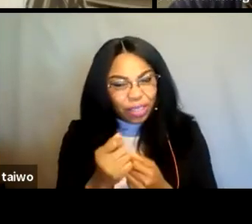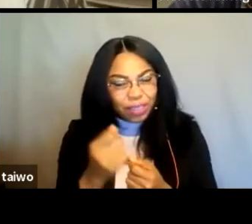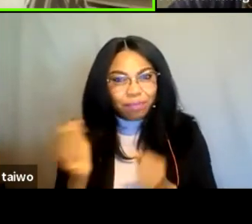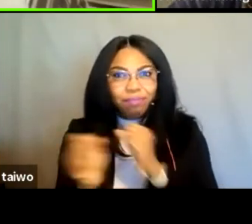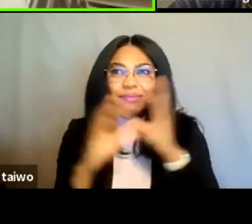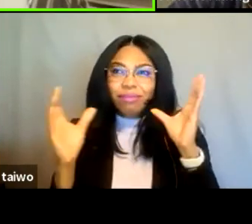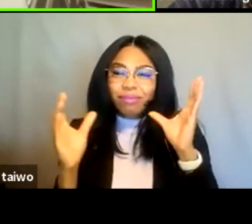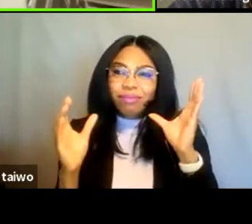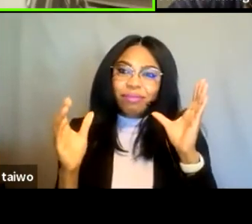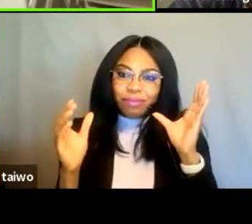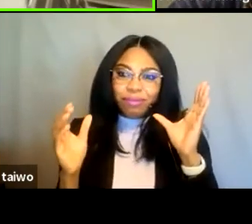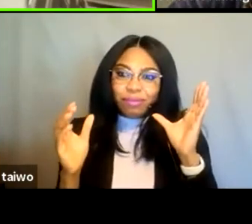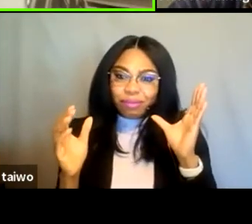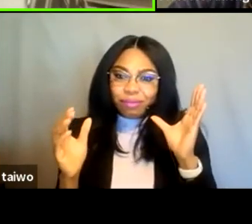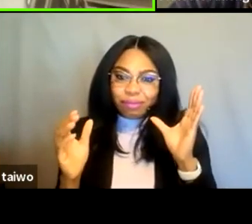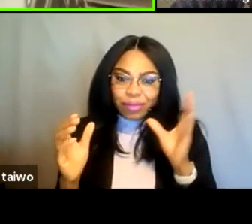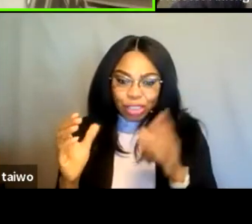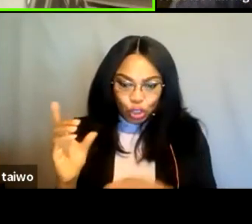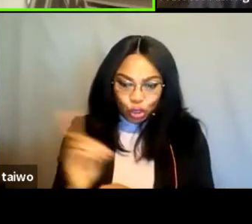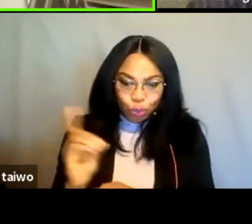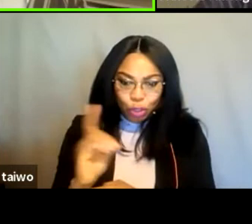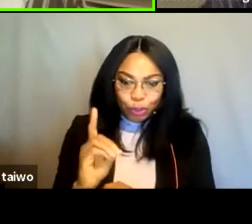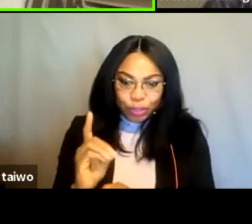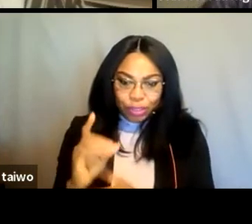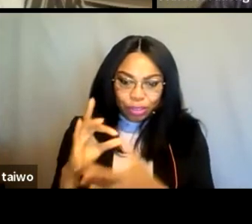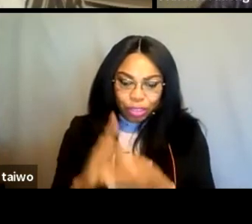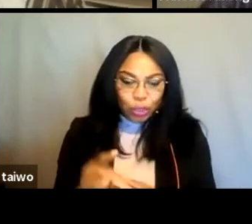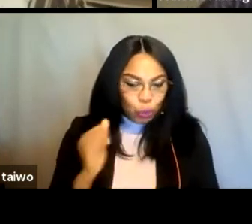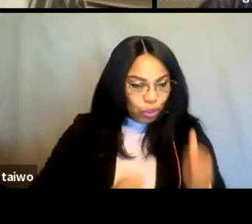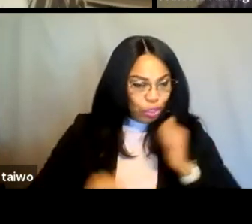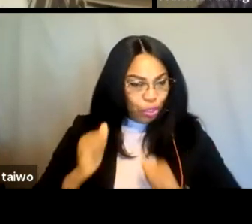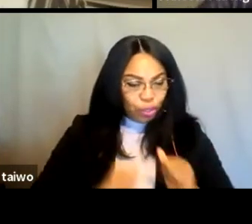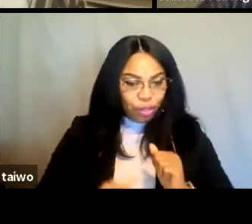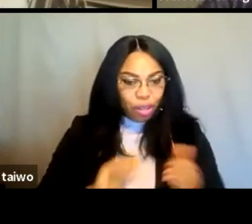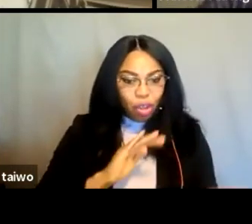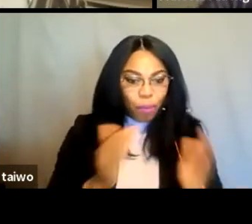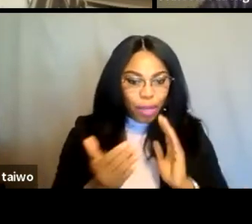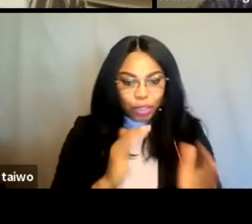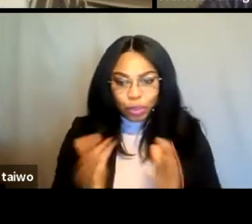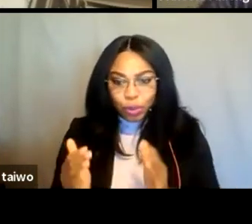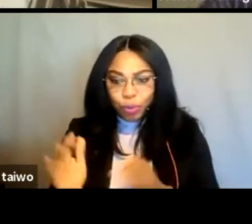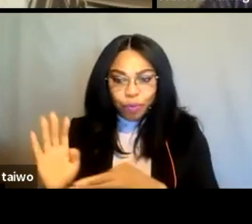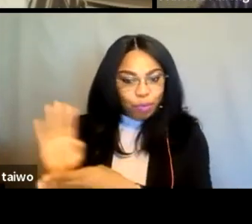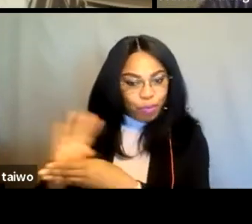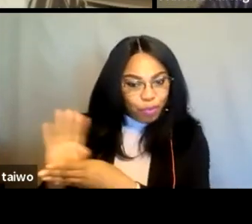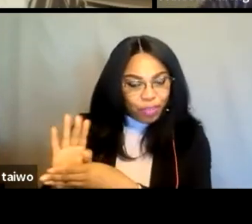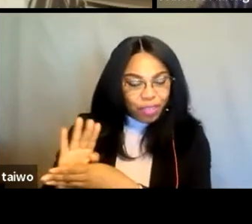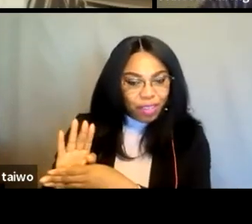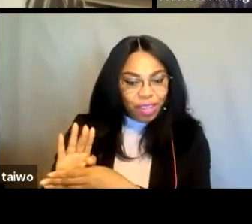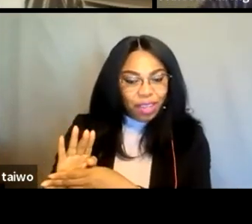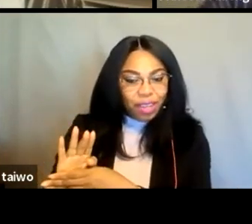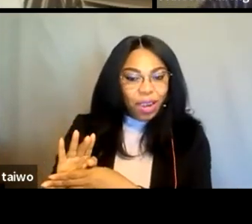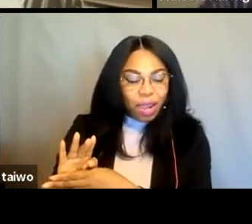about the dramaturgy within the context of theater versus the context of film.